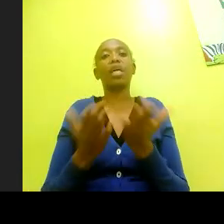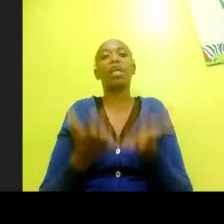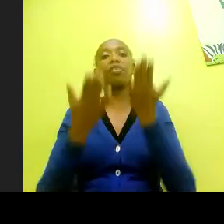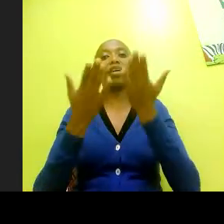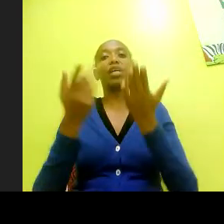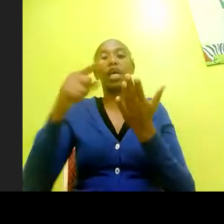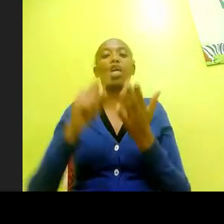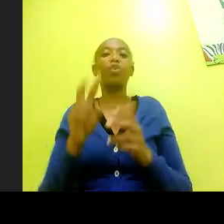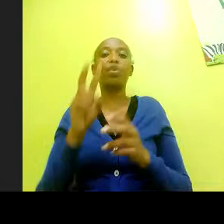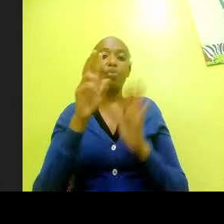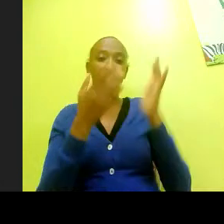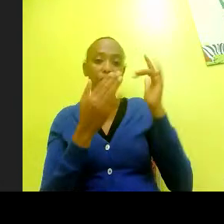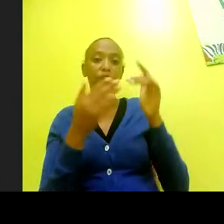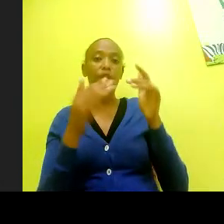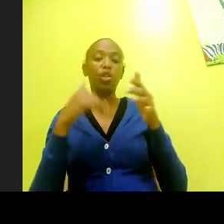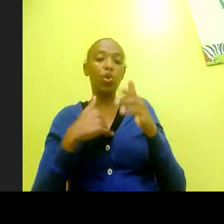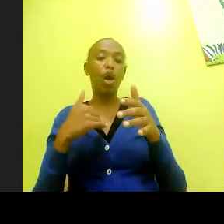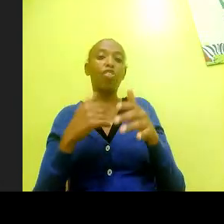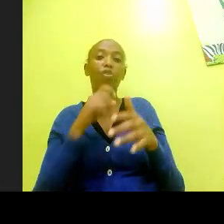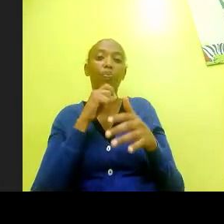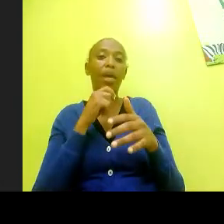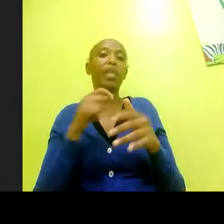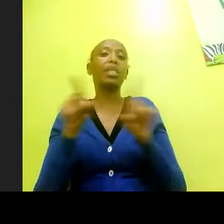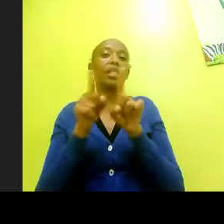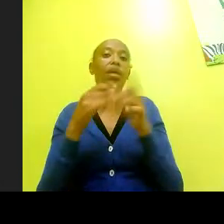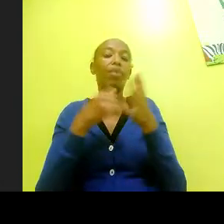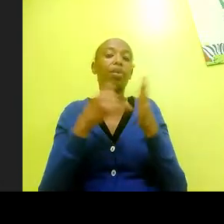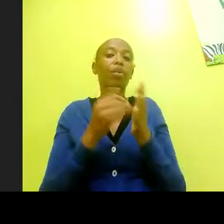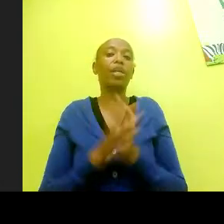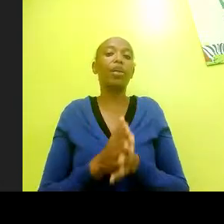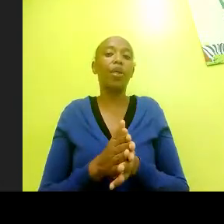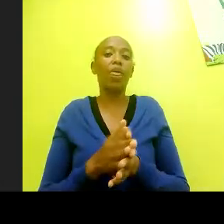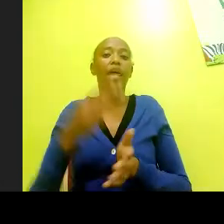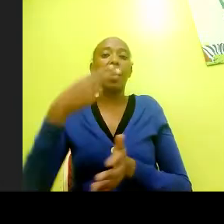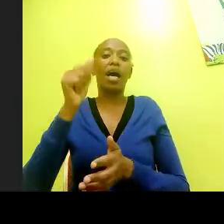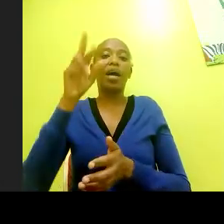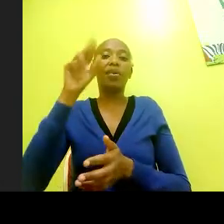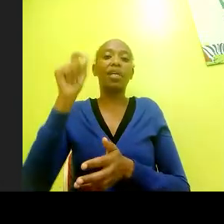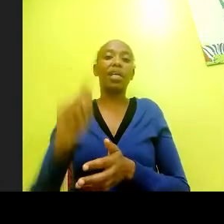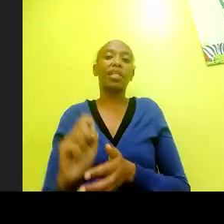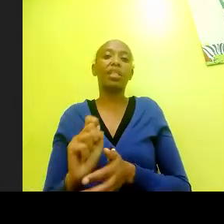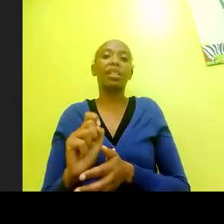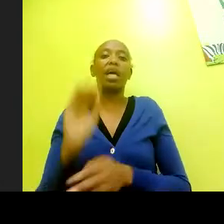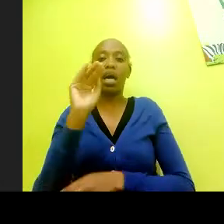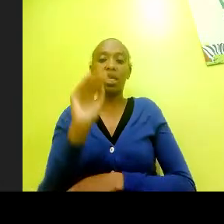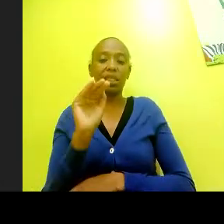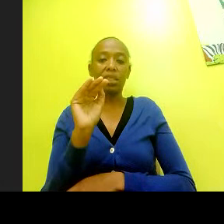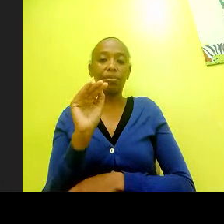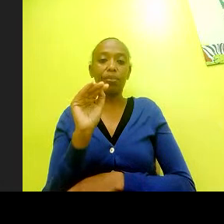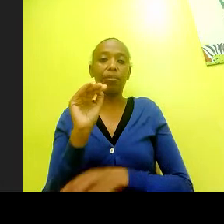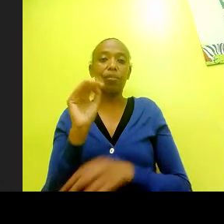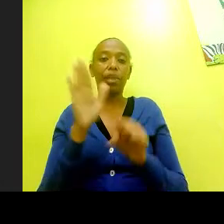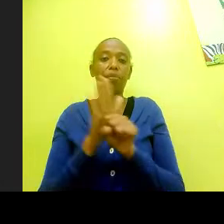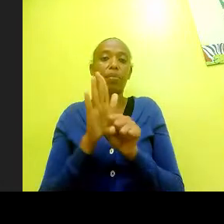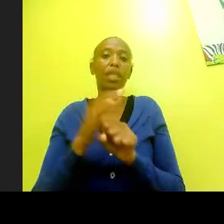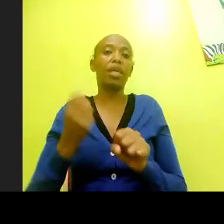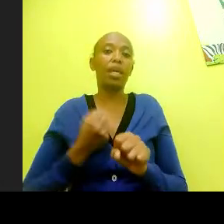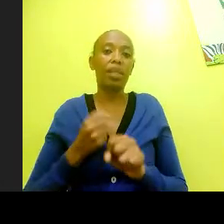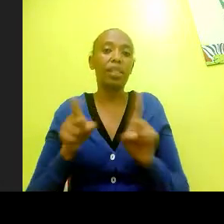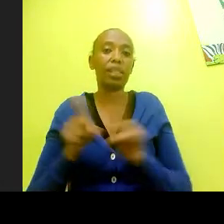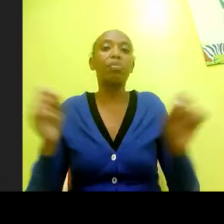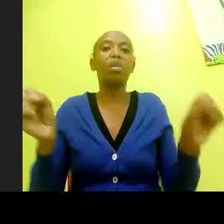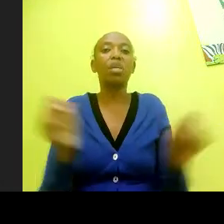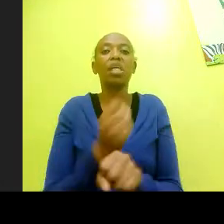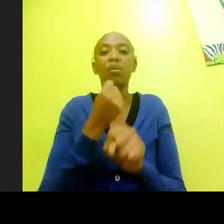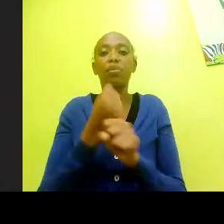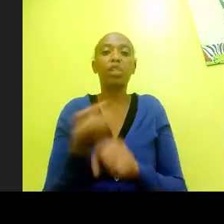looking forward to have men on board. Harriet from Uganda asks, many girls are still unable to go back